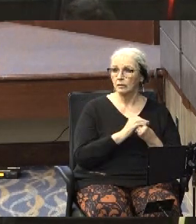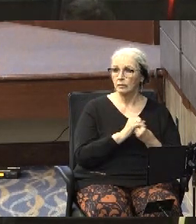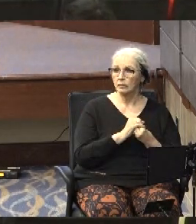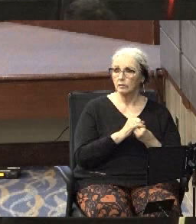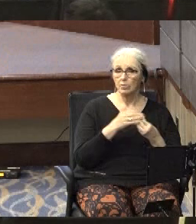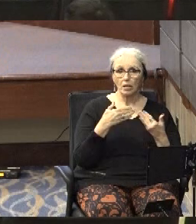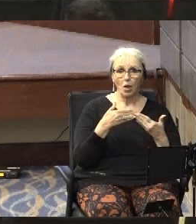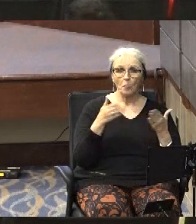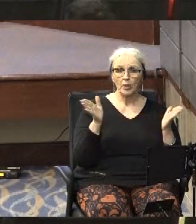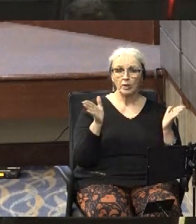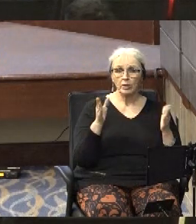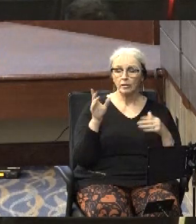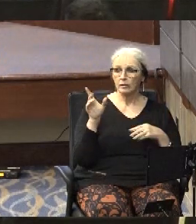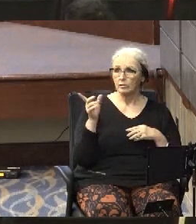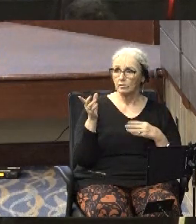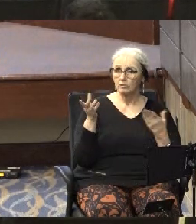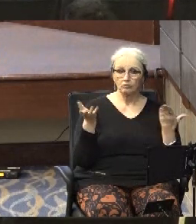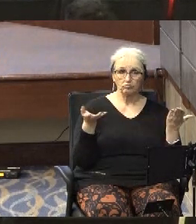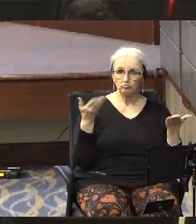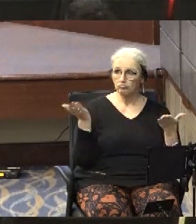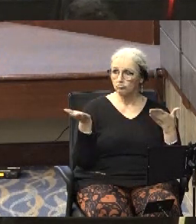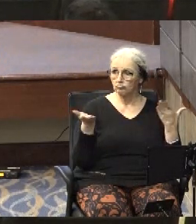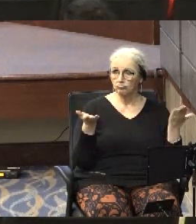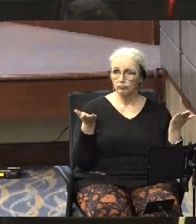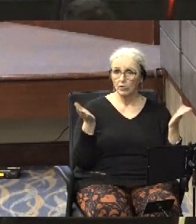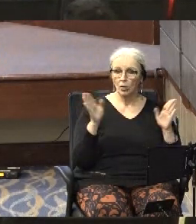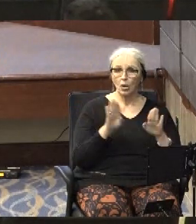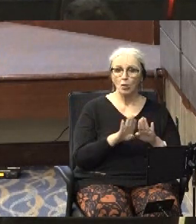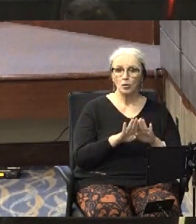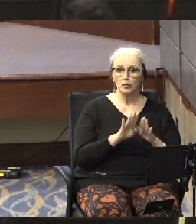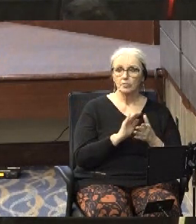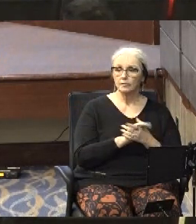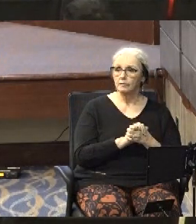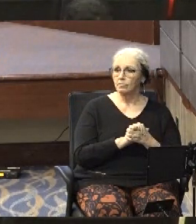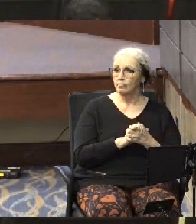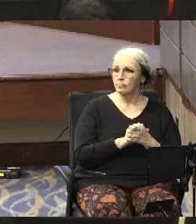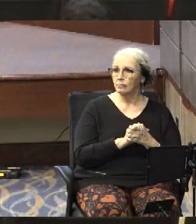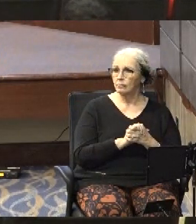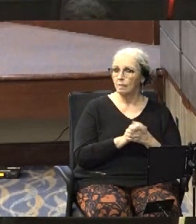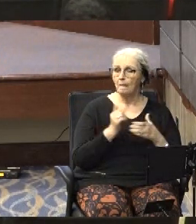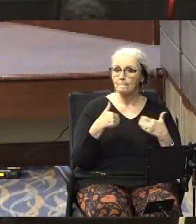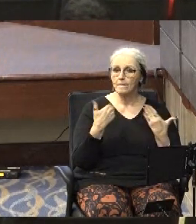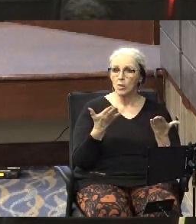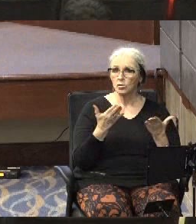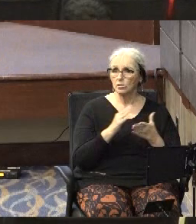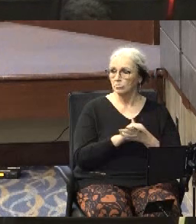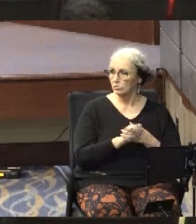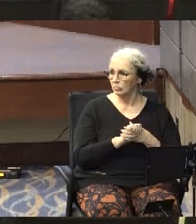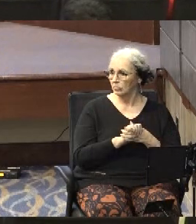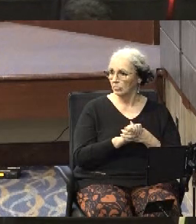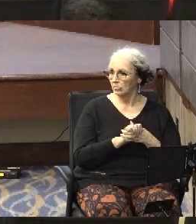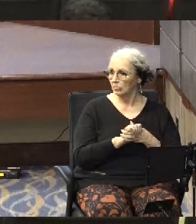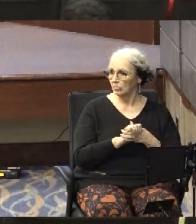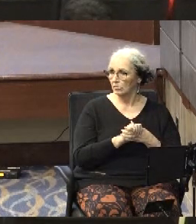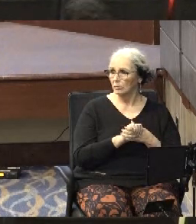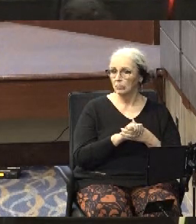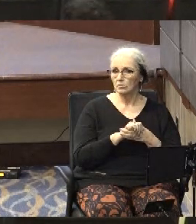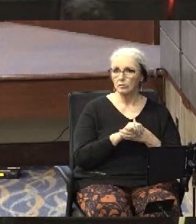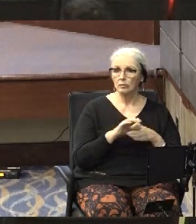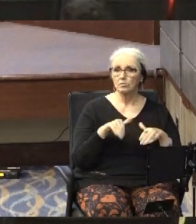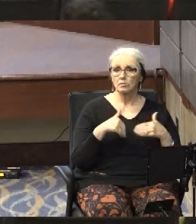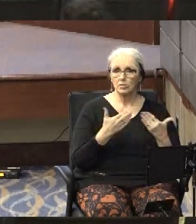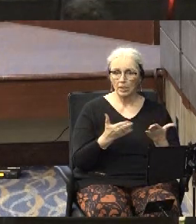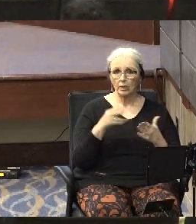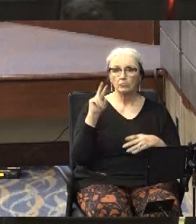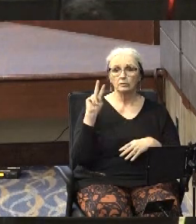Open the public hearing if there is someone. Close the public hearing. Do we have a motion? Move for move. Second. Got a motion